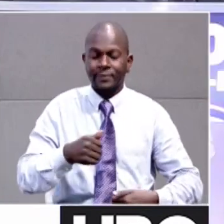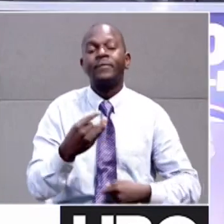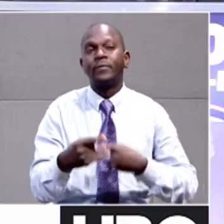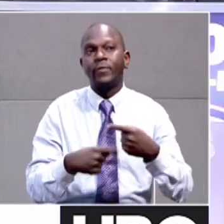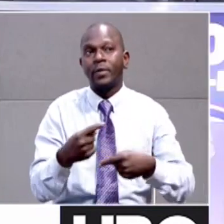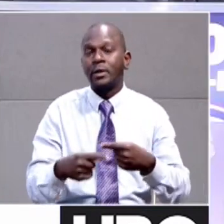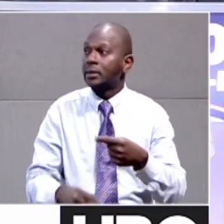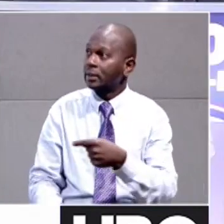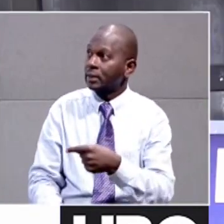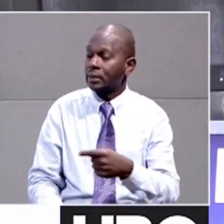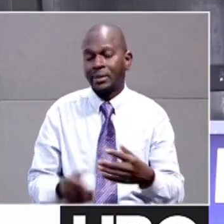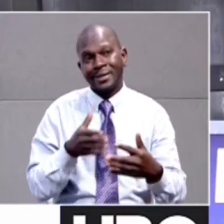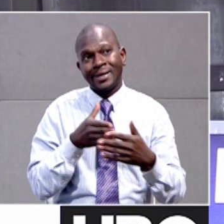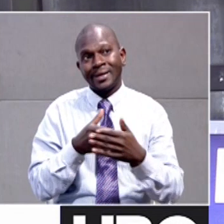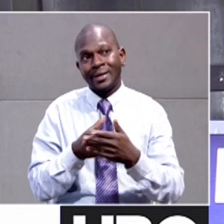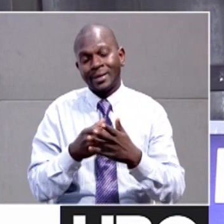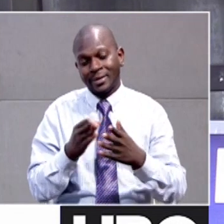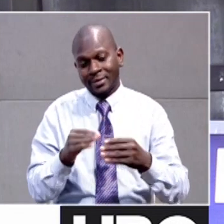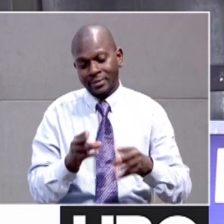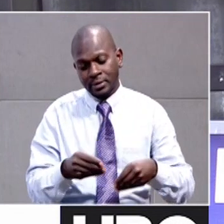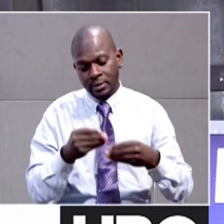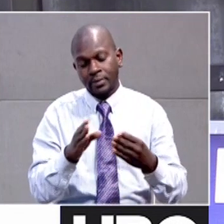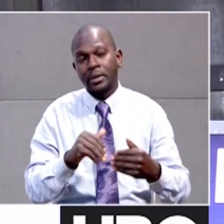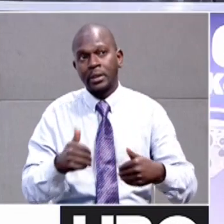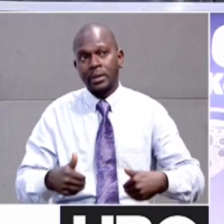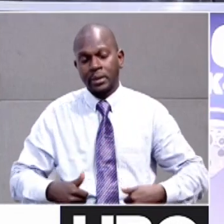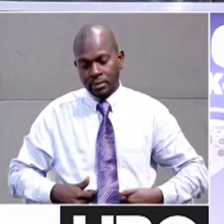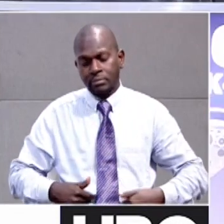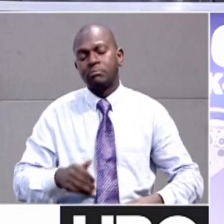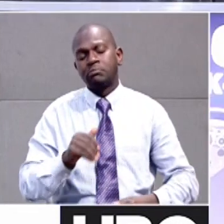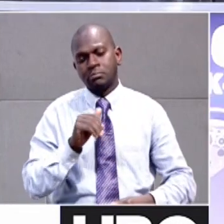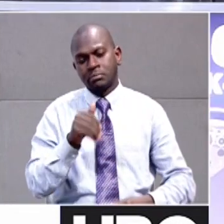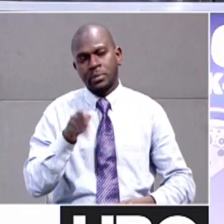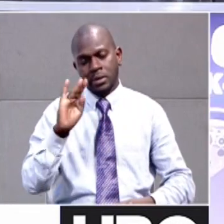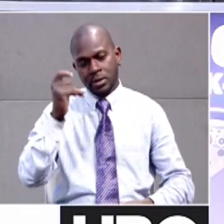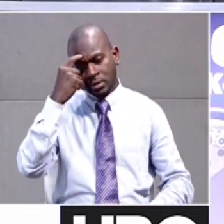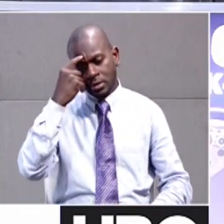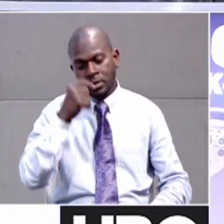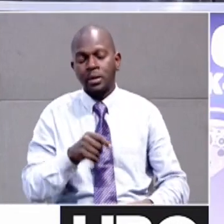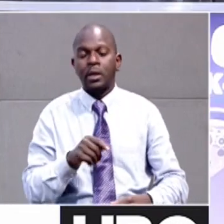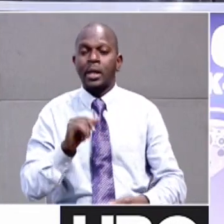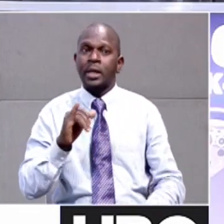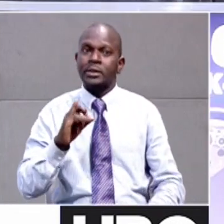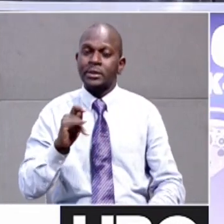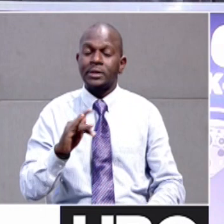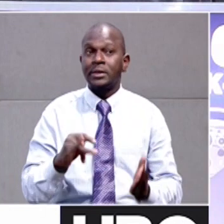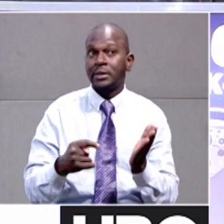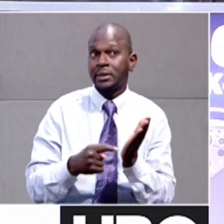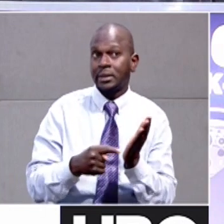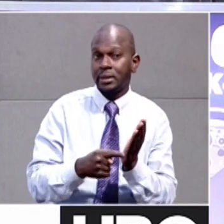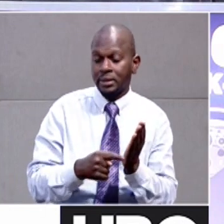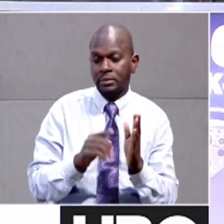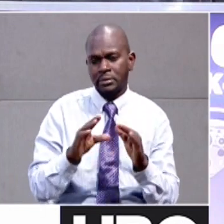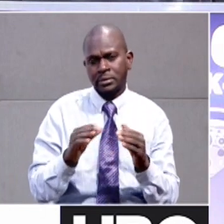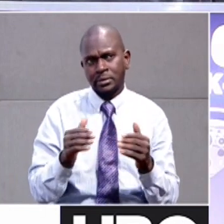this country is skill. Giving to the youth, it is our pleasure. The moment they will learn ICT technology,